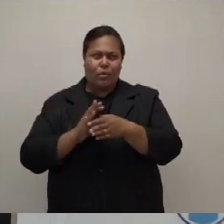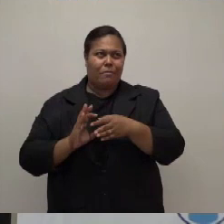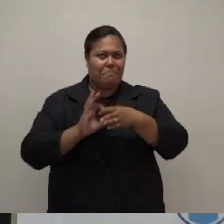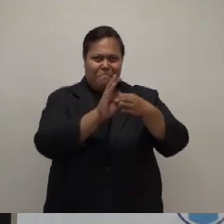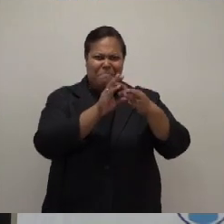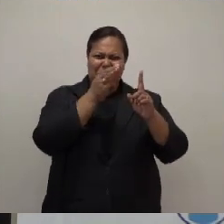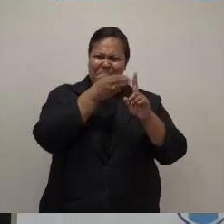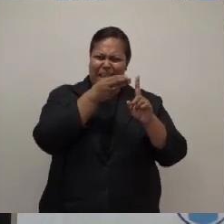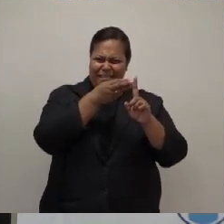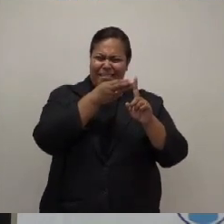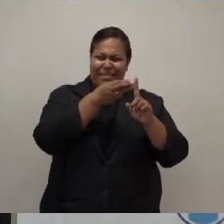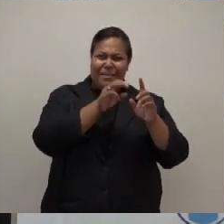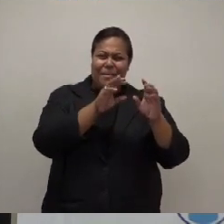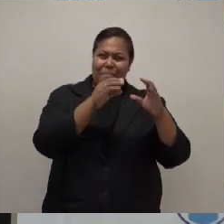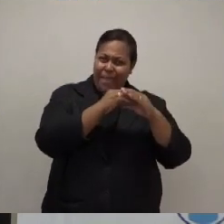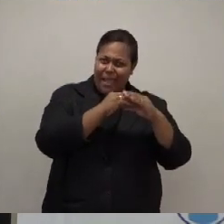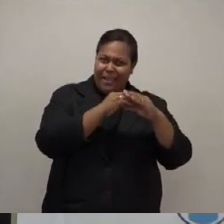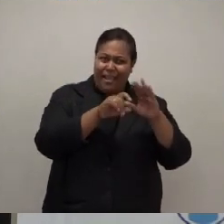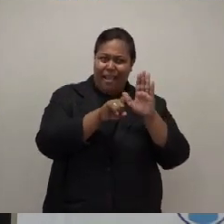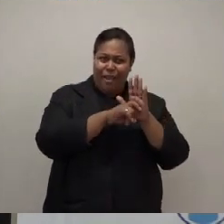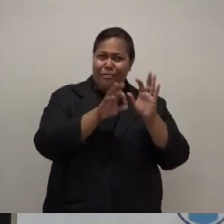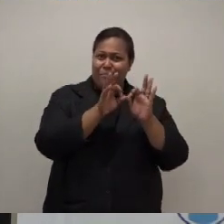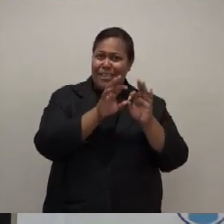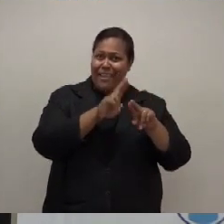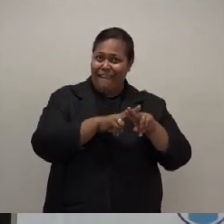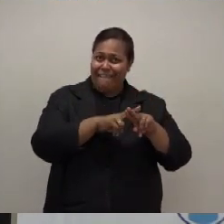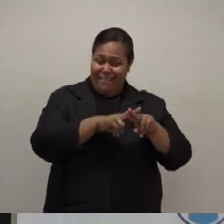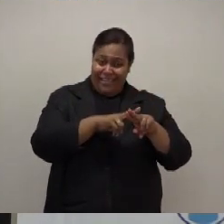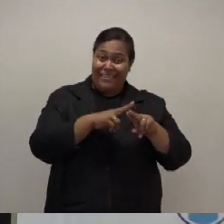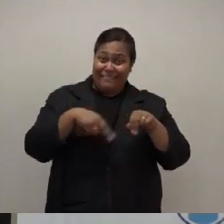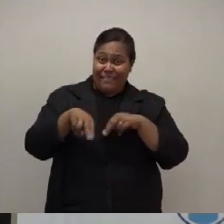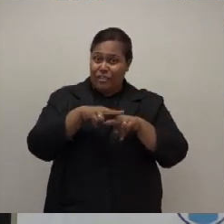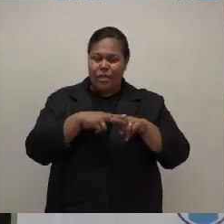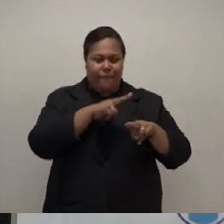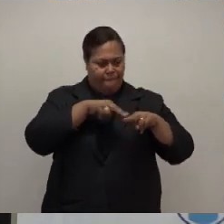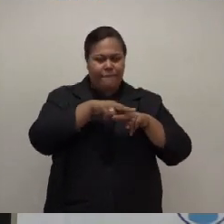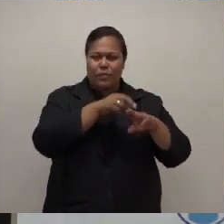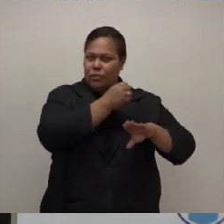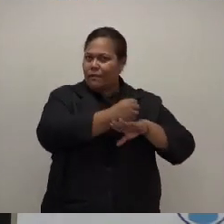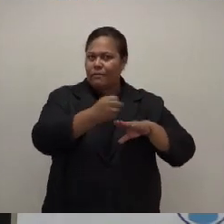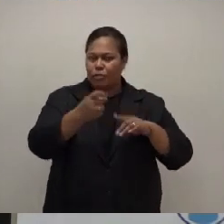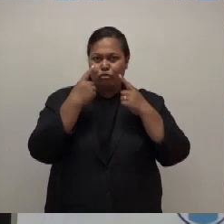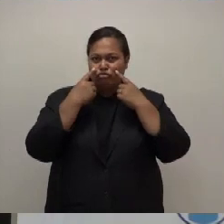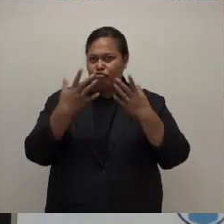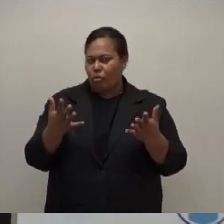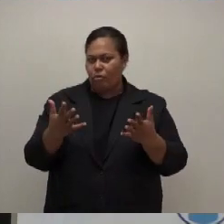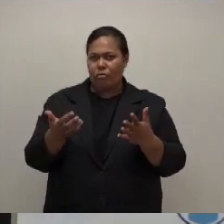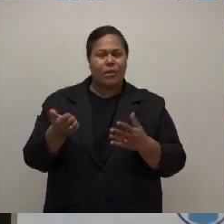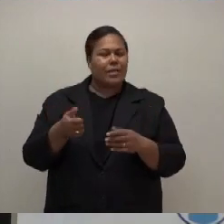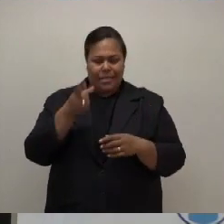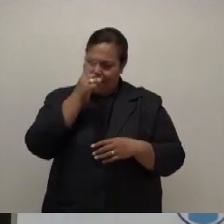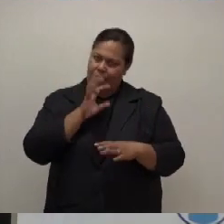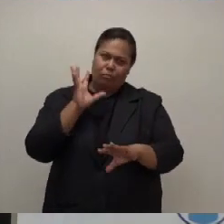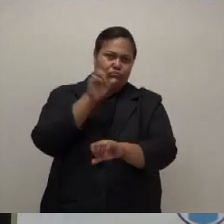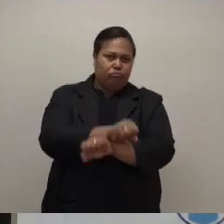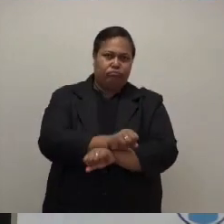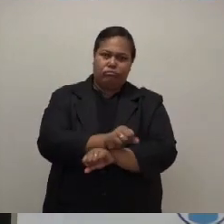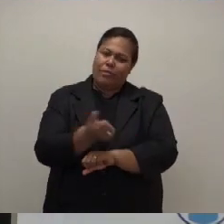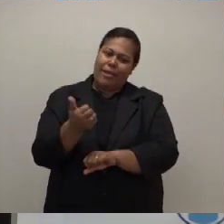Fiji and the Fijian government for showing that we can through any hardship by working together.